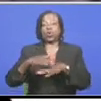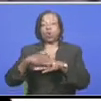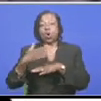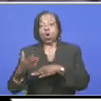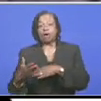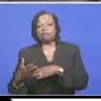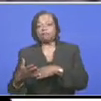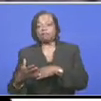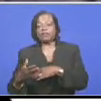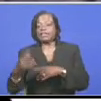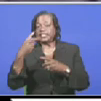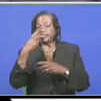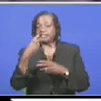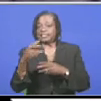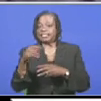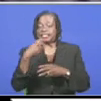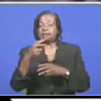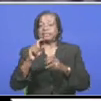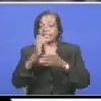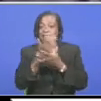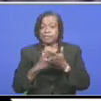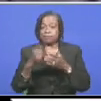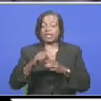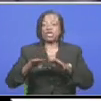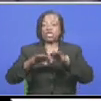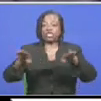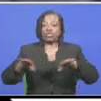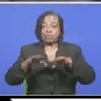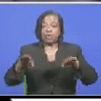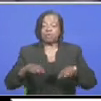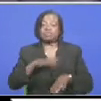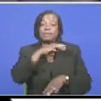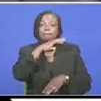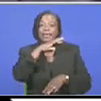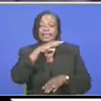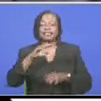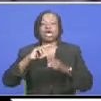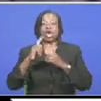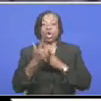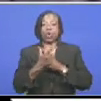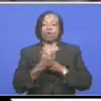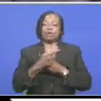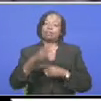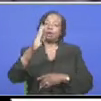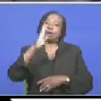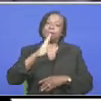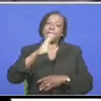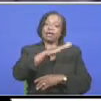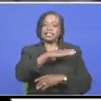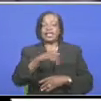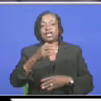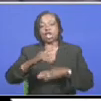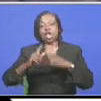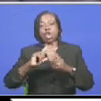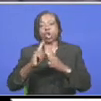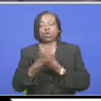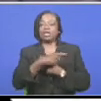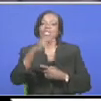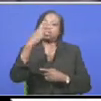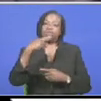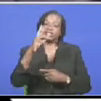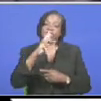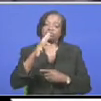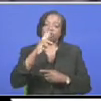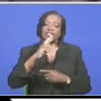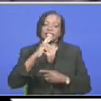destination. Some have gone swimming with the pigs, some have gone to local restaurants, local bars, because part of the things that agents talk about is not just the